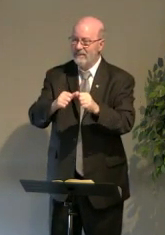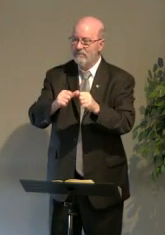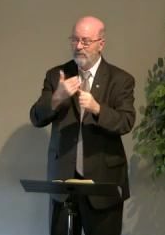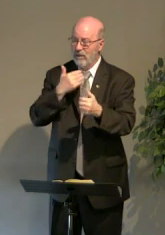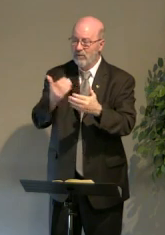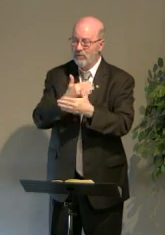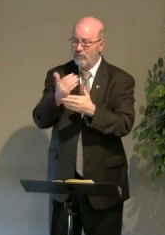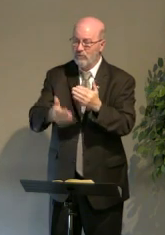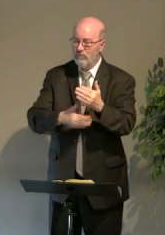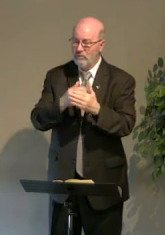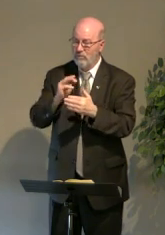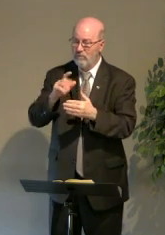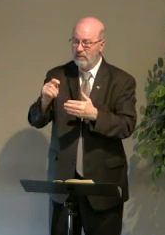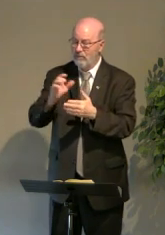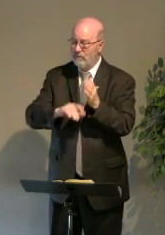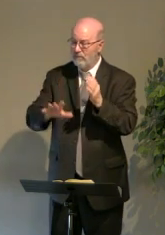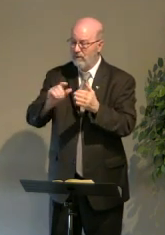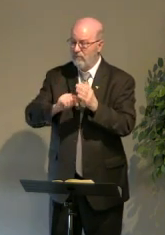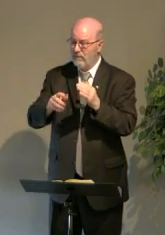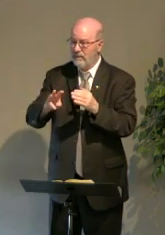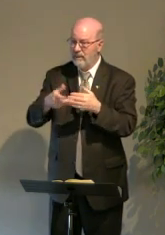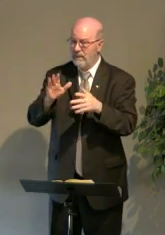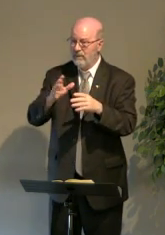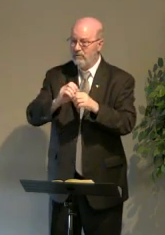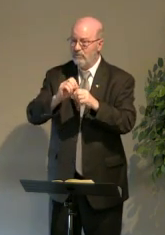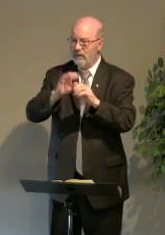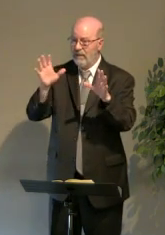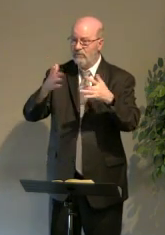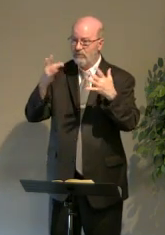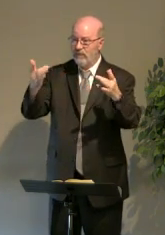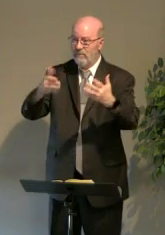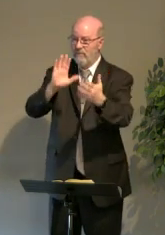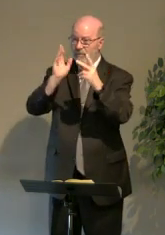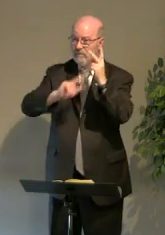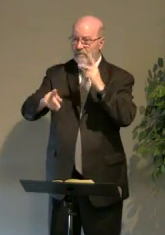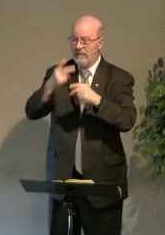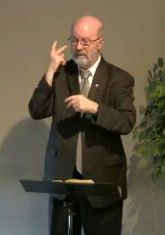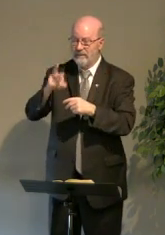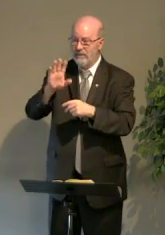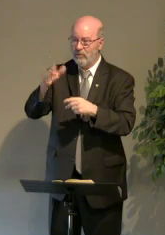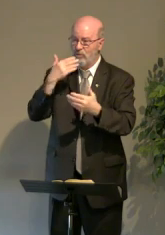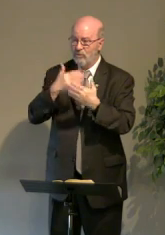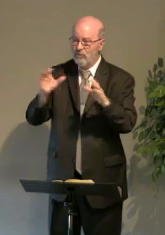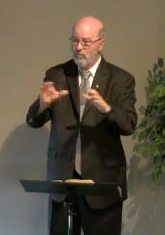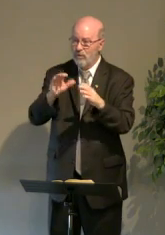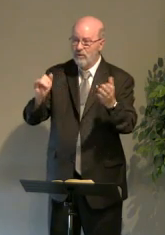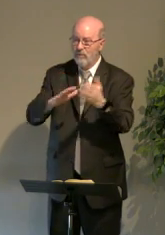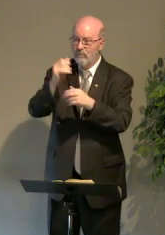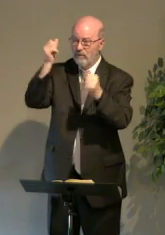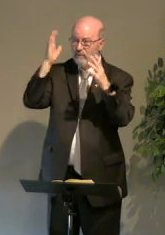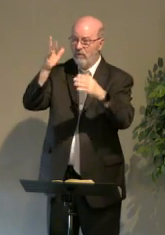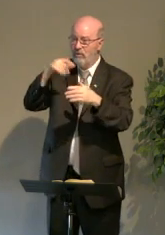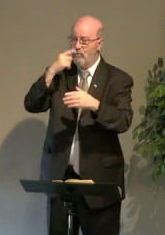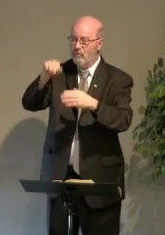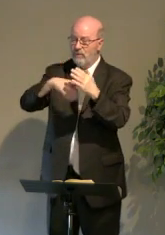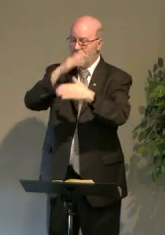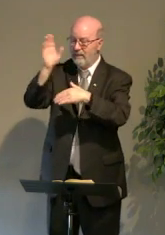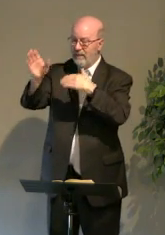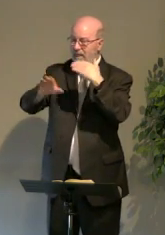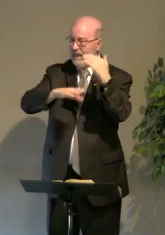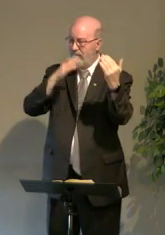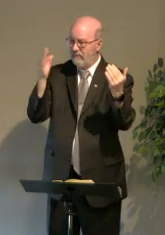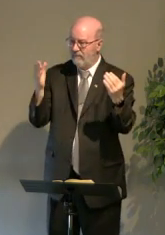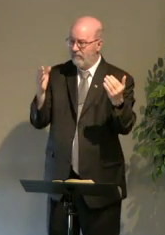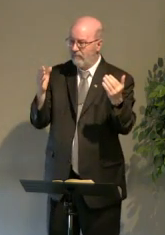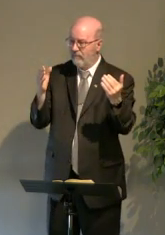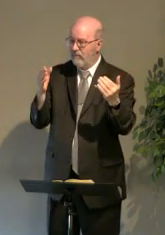new birth. Matthew 5, verse 16. Let your light so shine before men that they may see your good works and glorify your Father, which